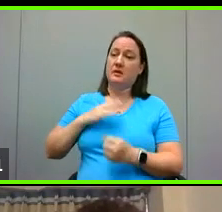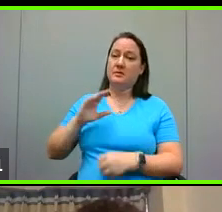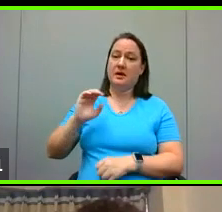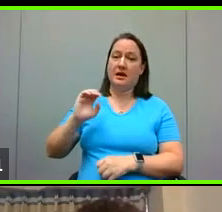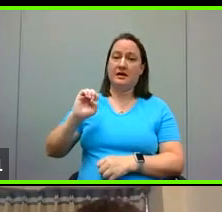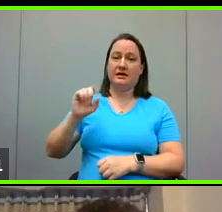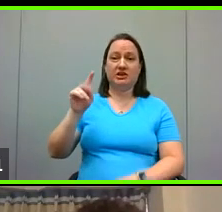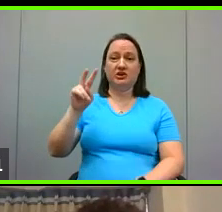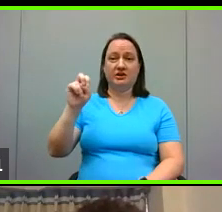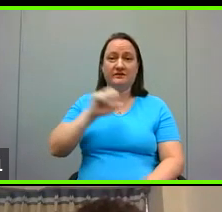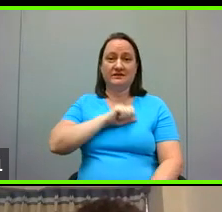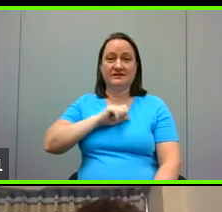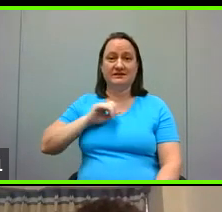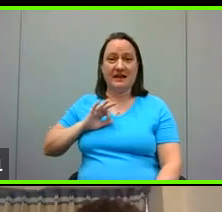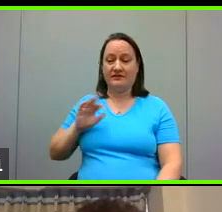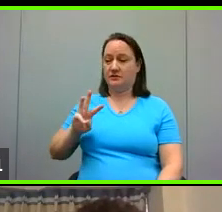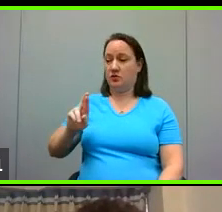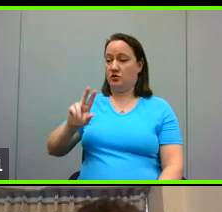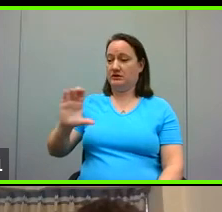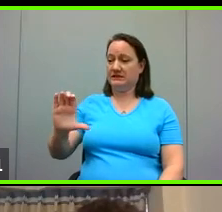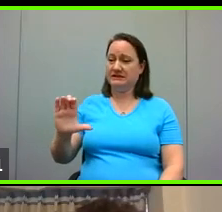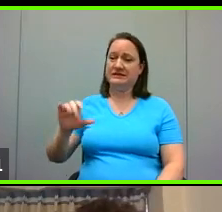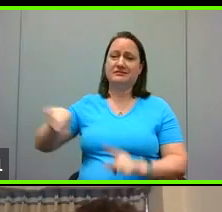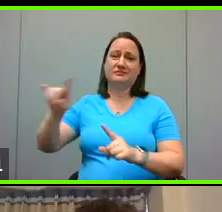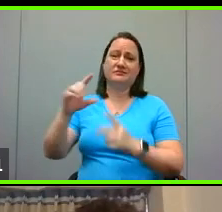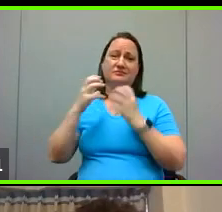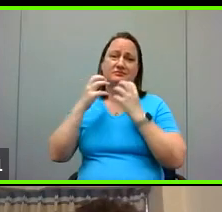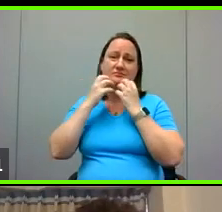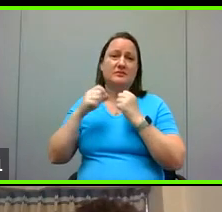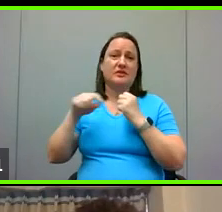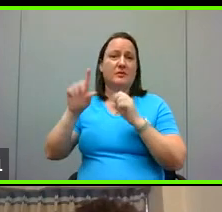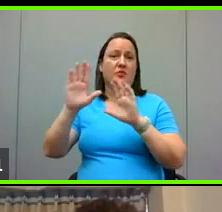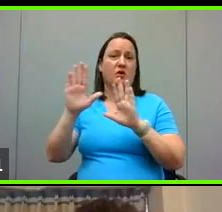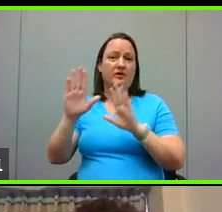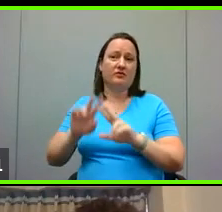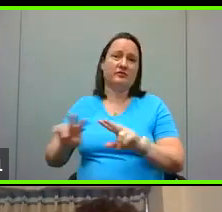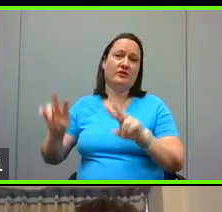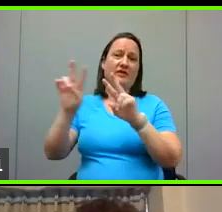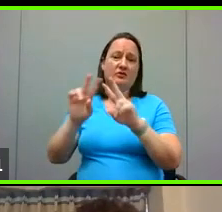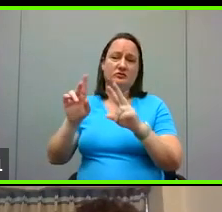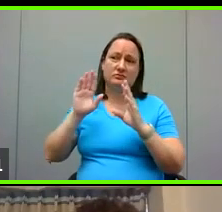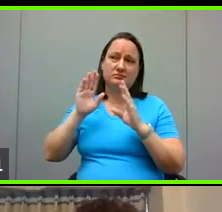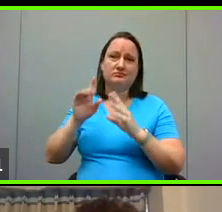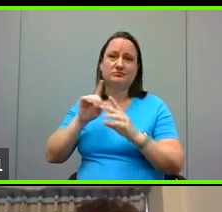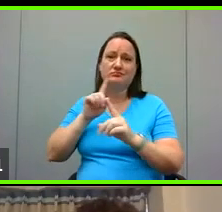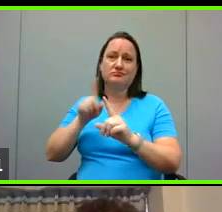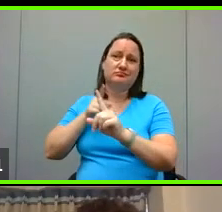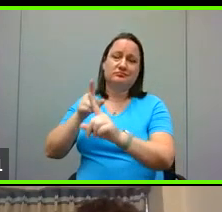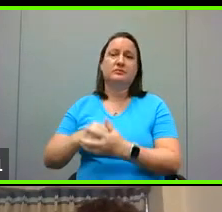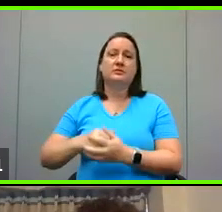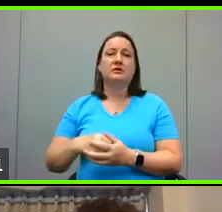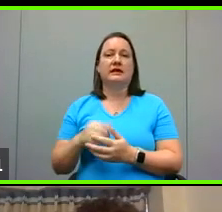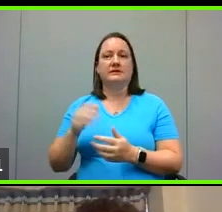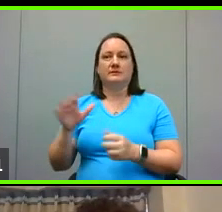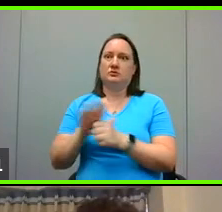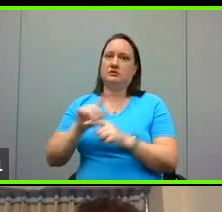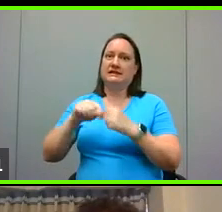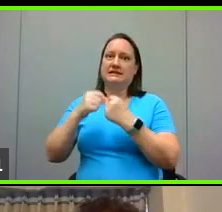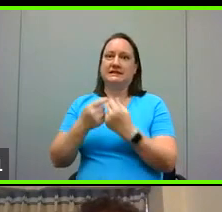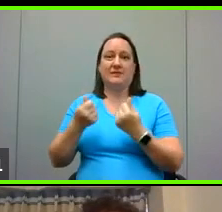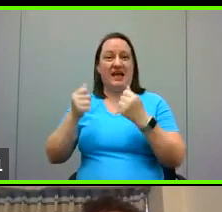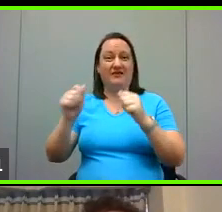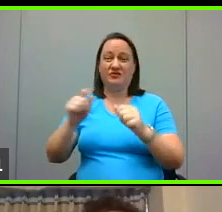WWRC Valley District has been wonderful, and it's been a total team effort. And it is true. The hardest thing you ever have to do